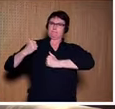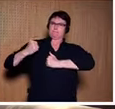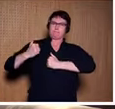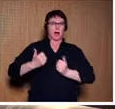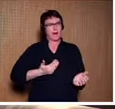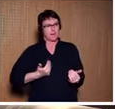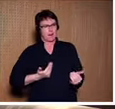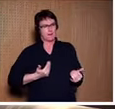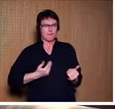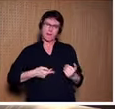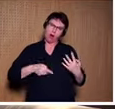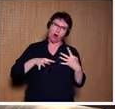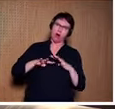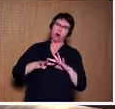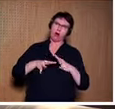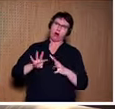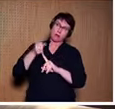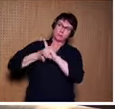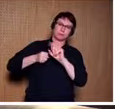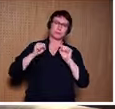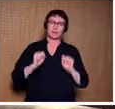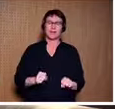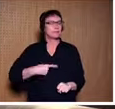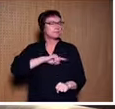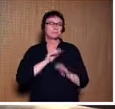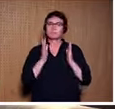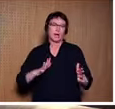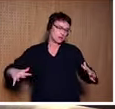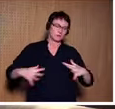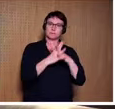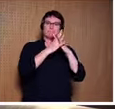is to harness the power of solidarity and to build